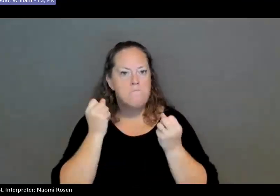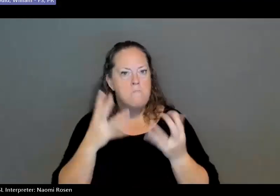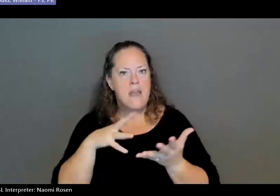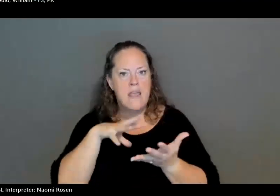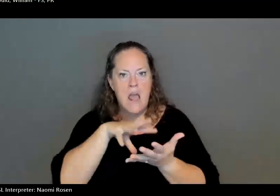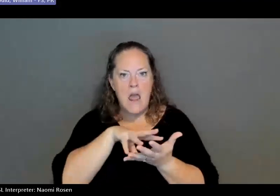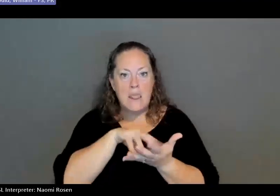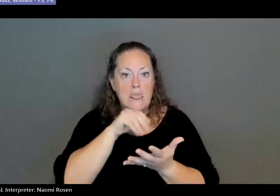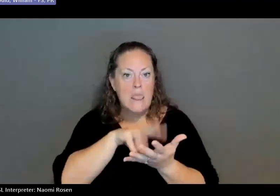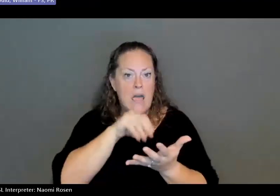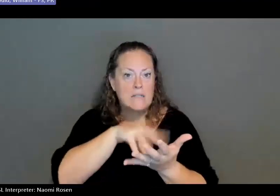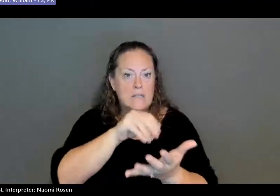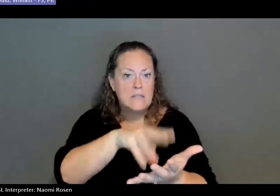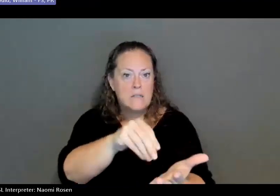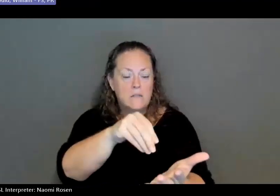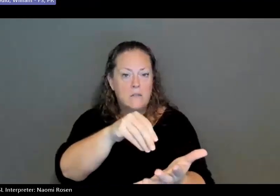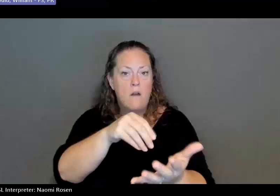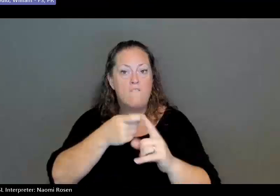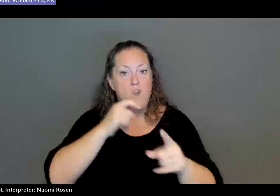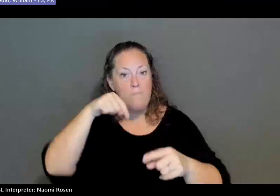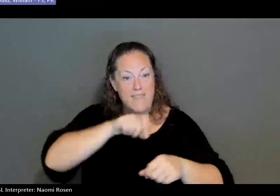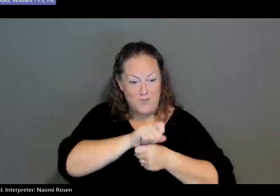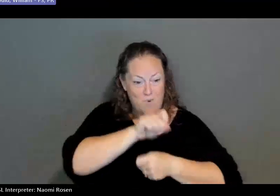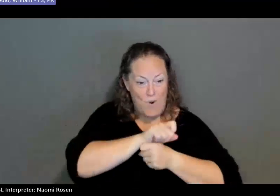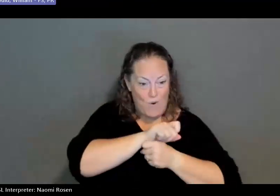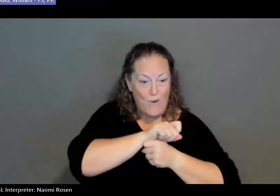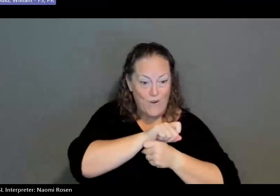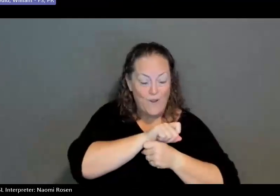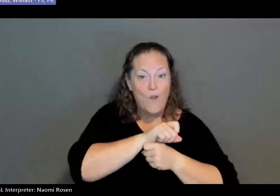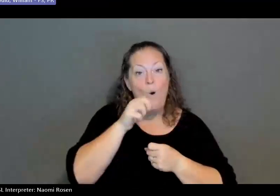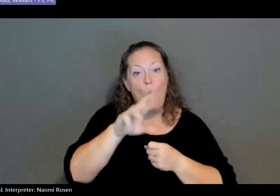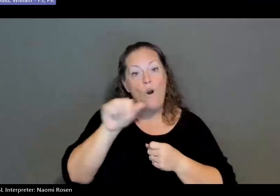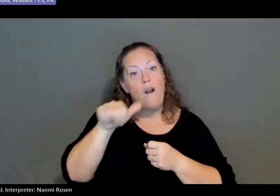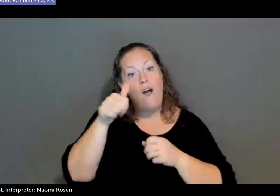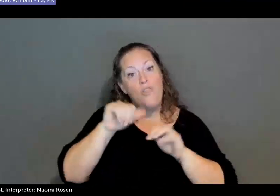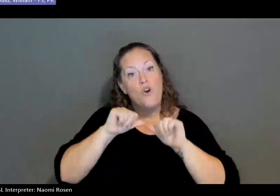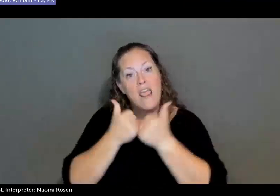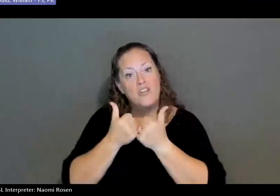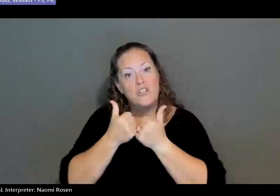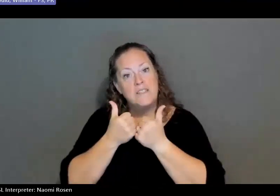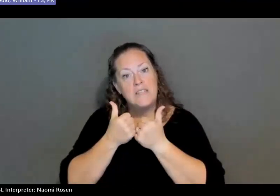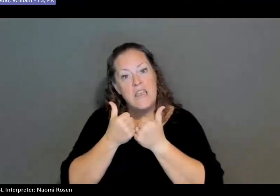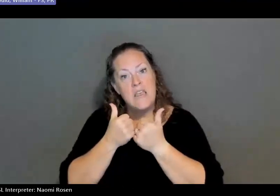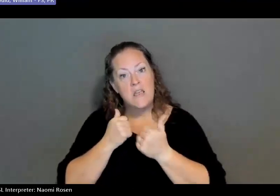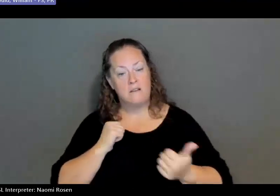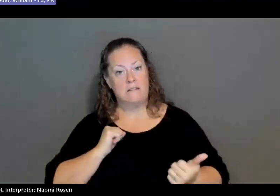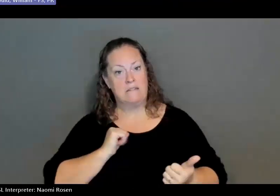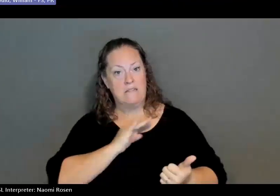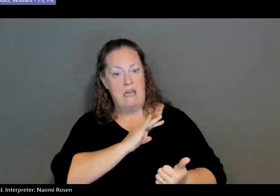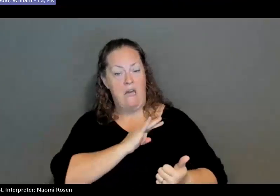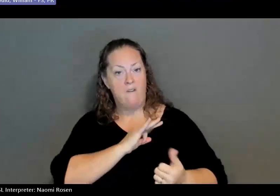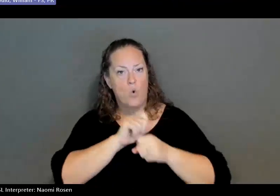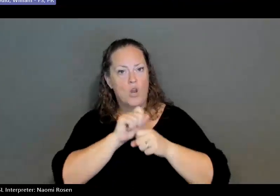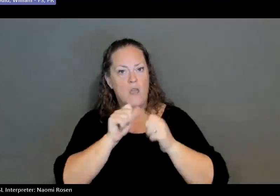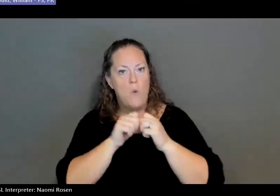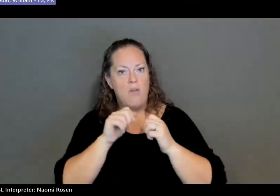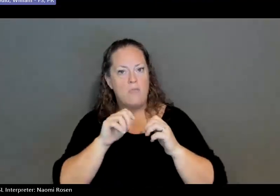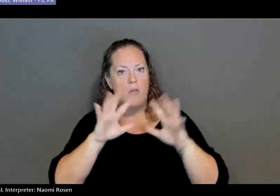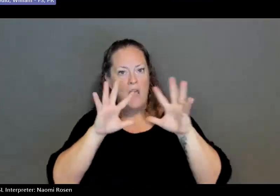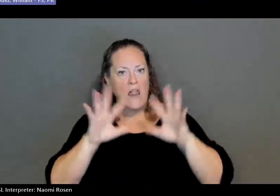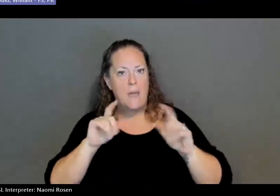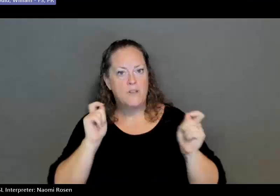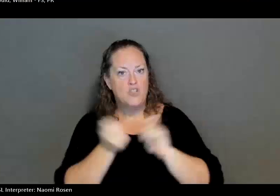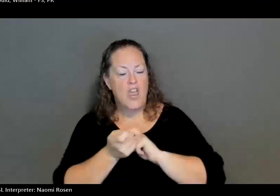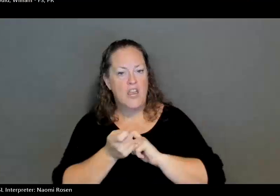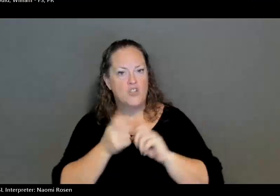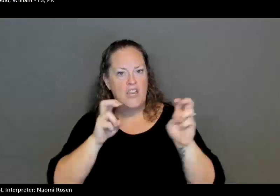from this work, for other agency personnel working with climate change issues in countries around the Caribbean.